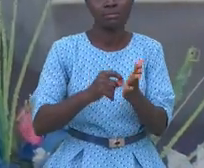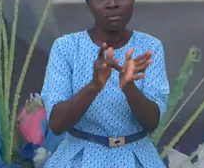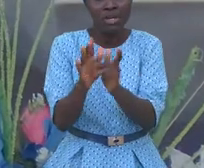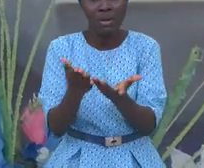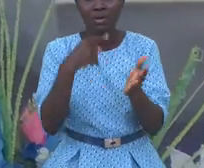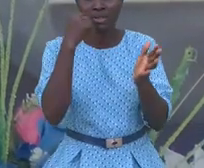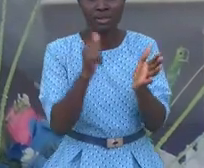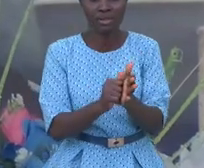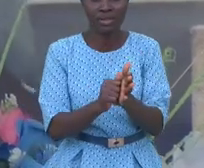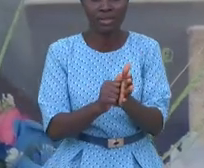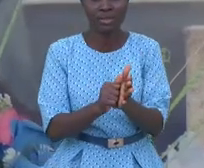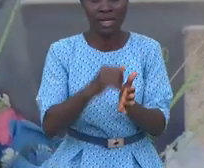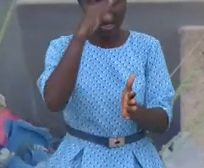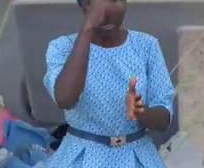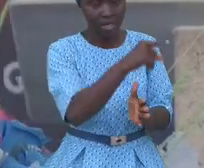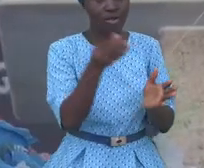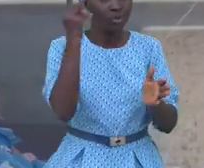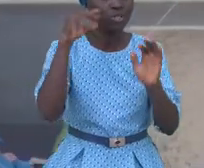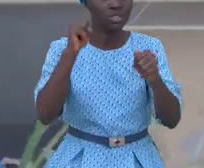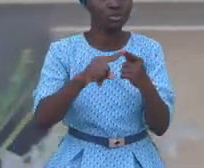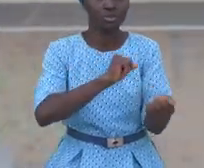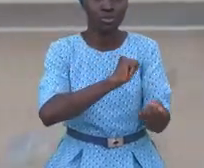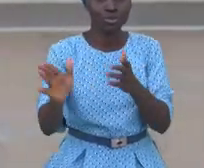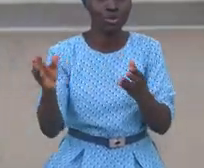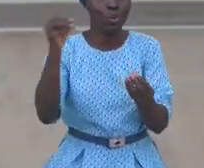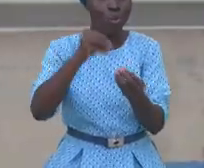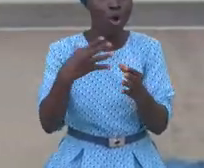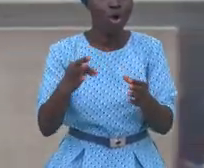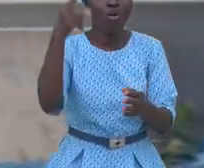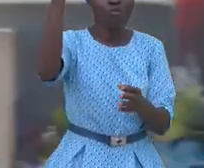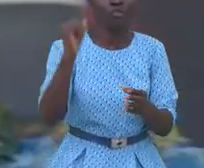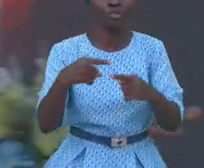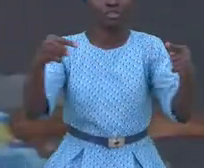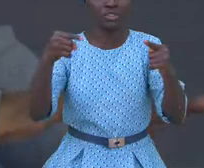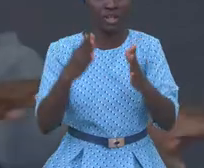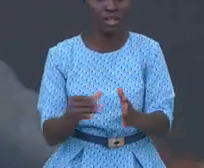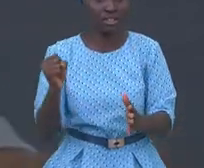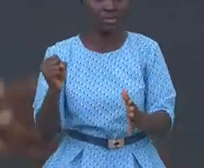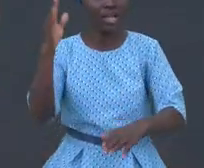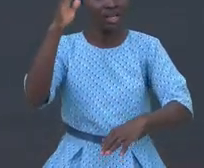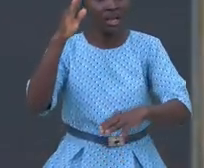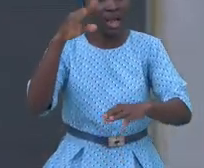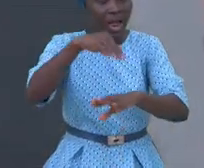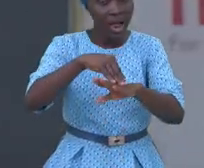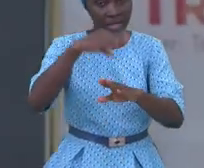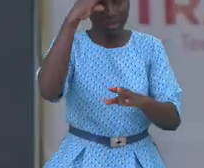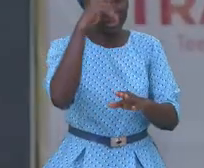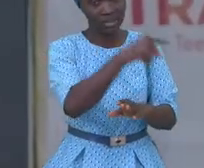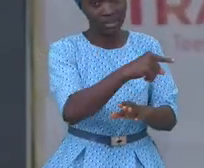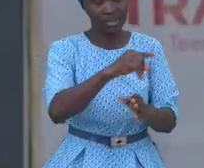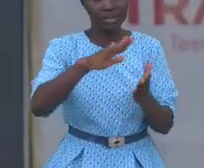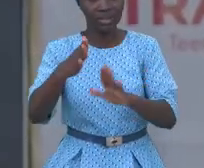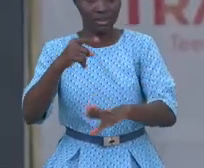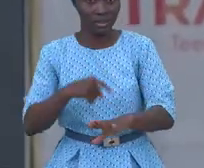of God's enemies at his death, more than any other